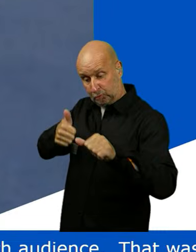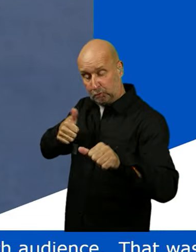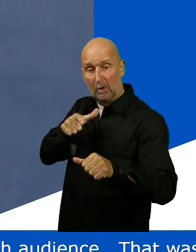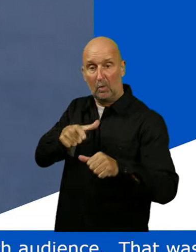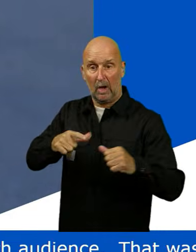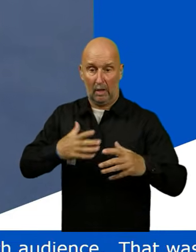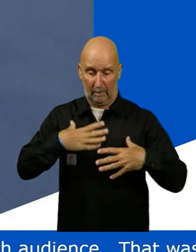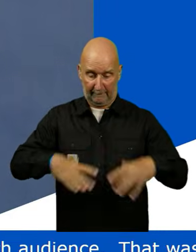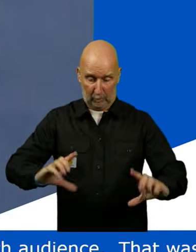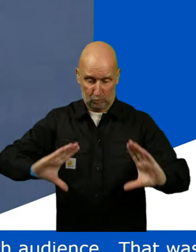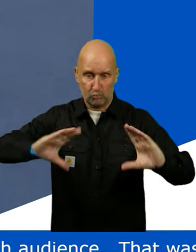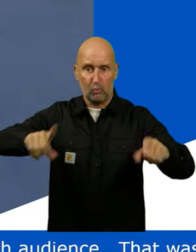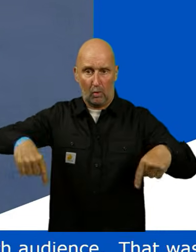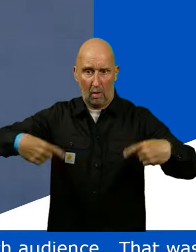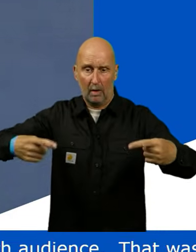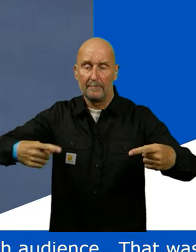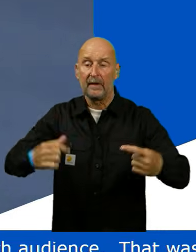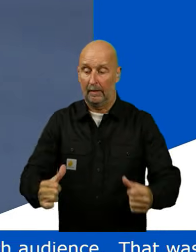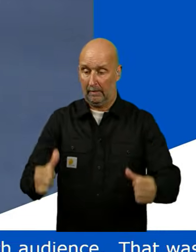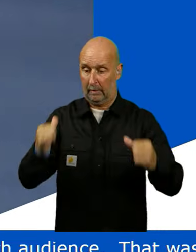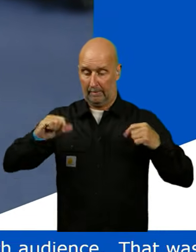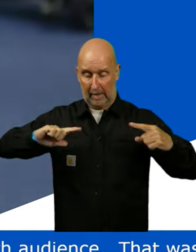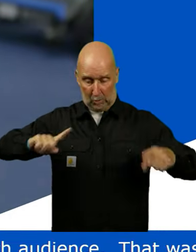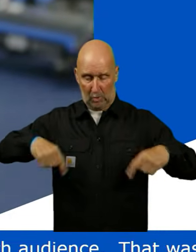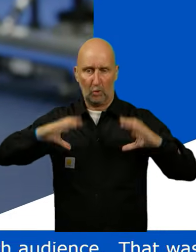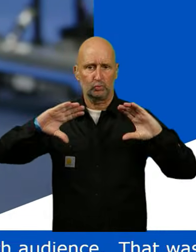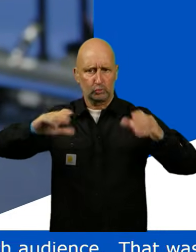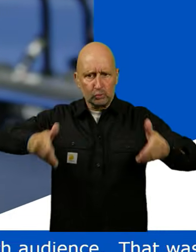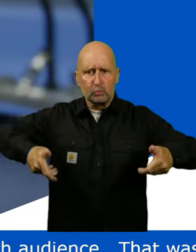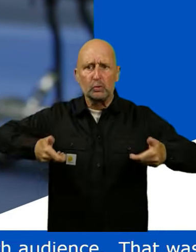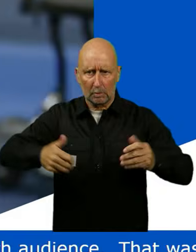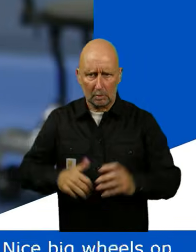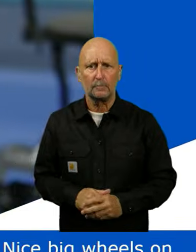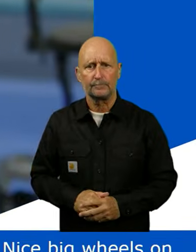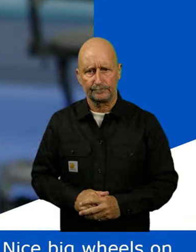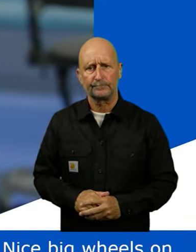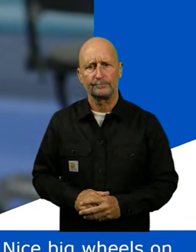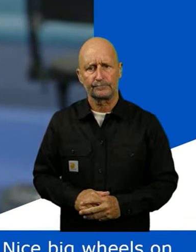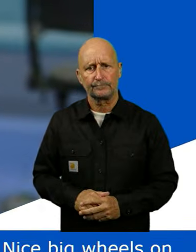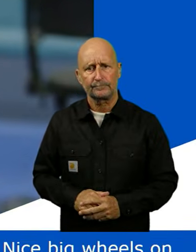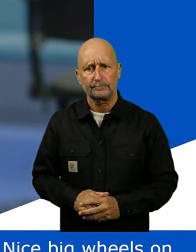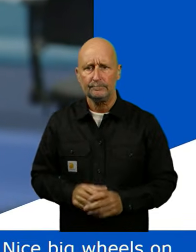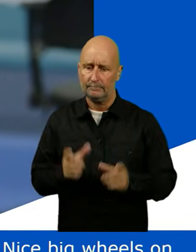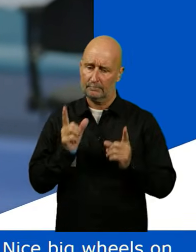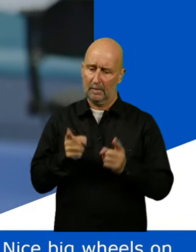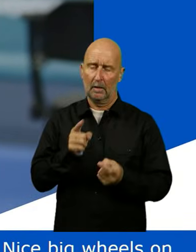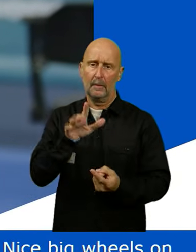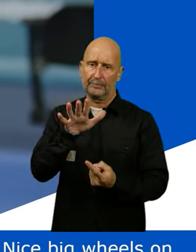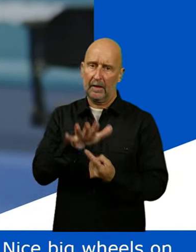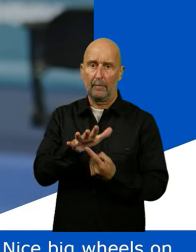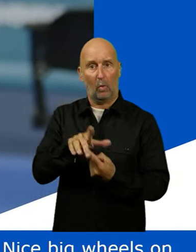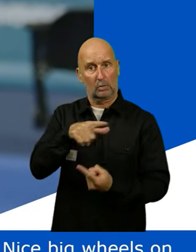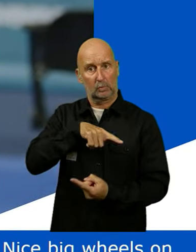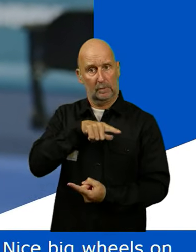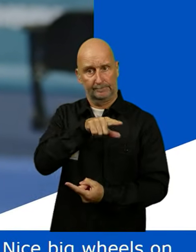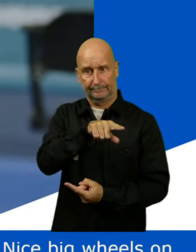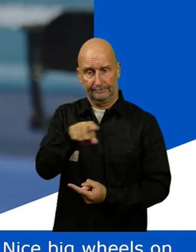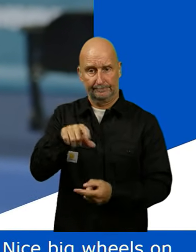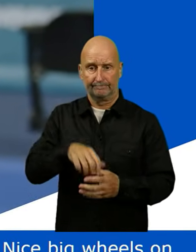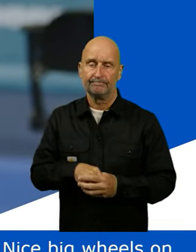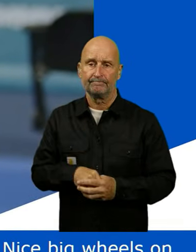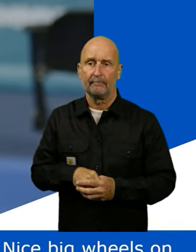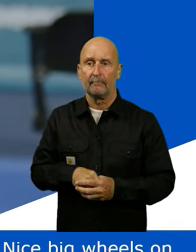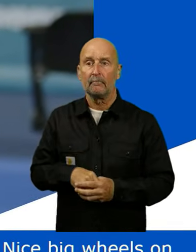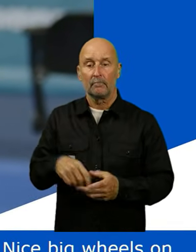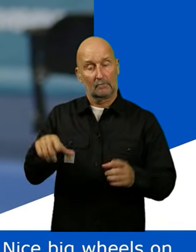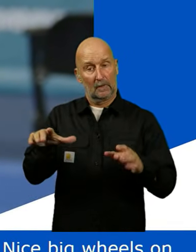wheels on the front and on the back as well. And yeah, I think it's important to us that we